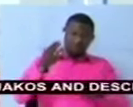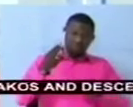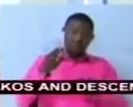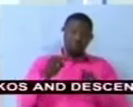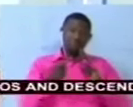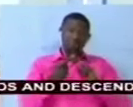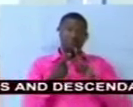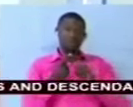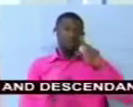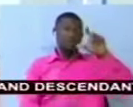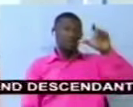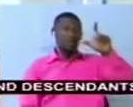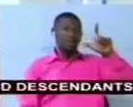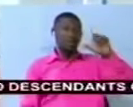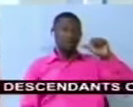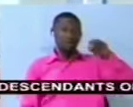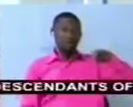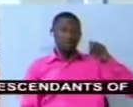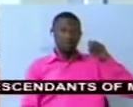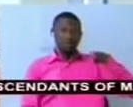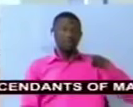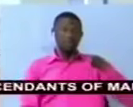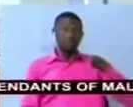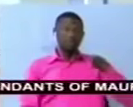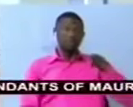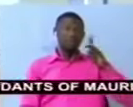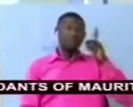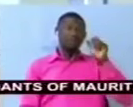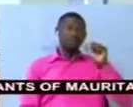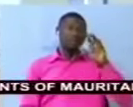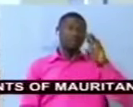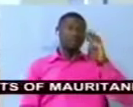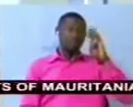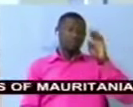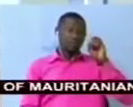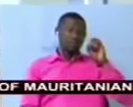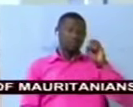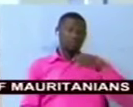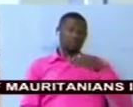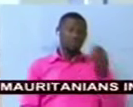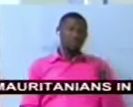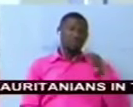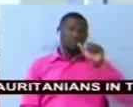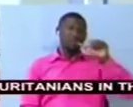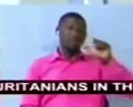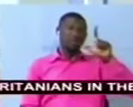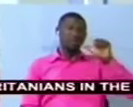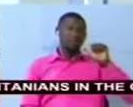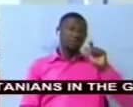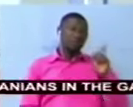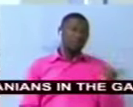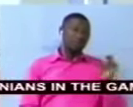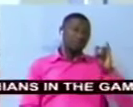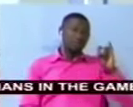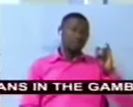Lamin Dabo, Aladji Mor. Others were surrounding the victims as the beating was going on.